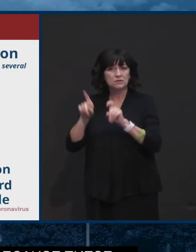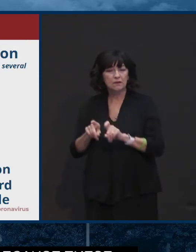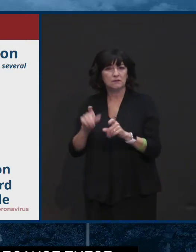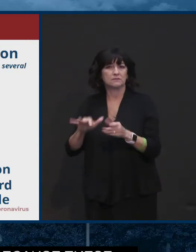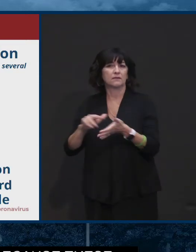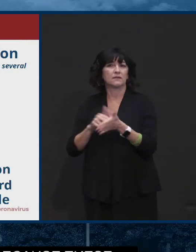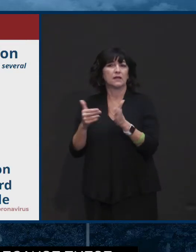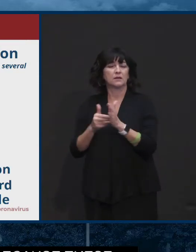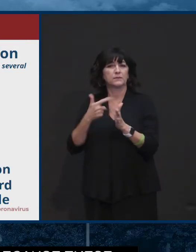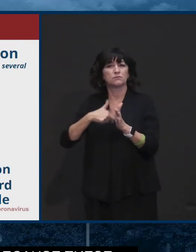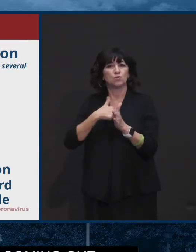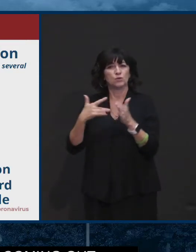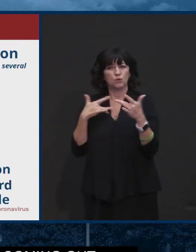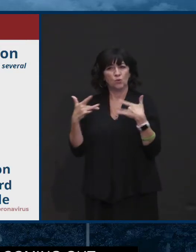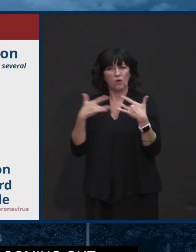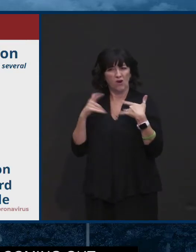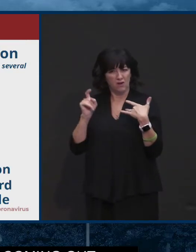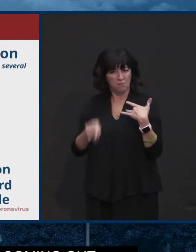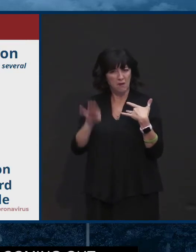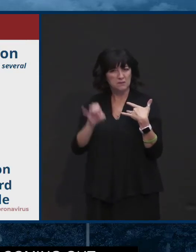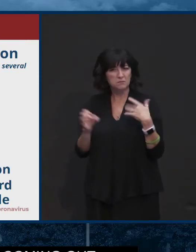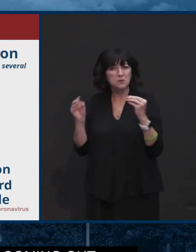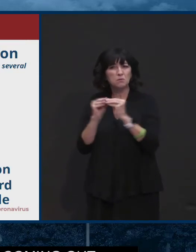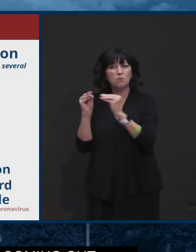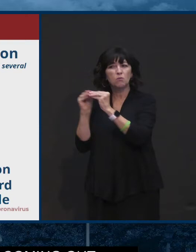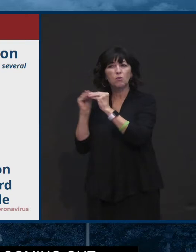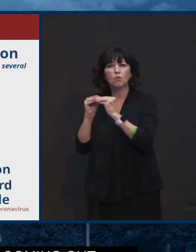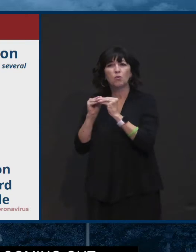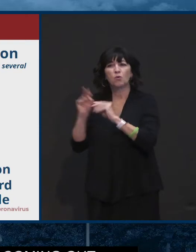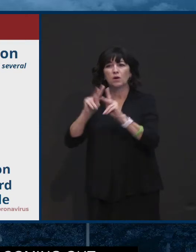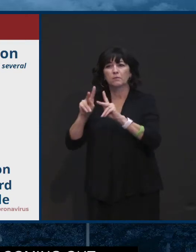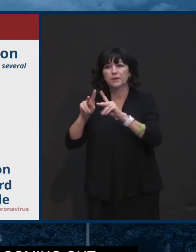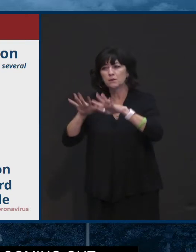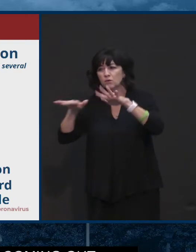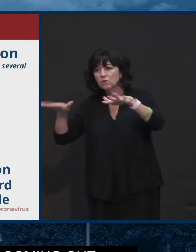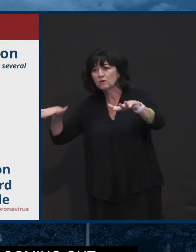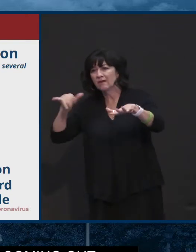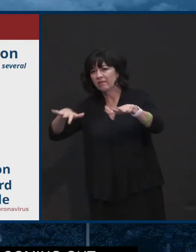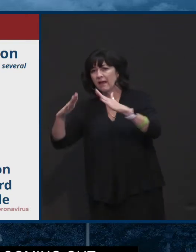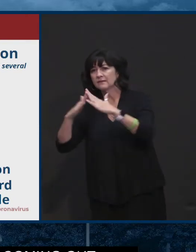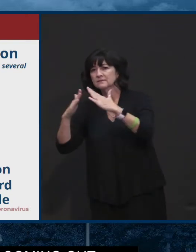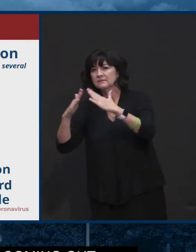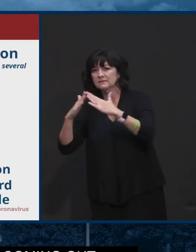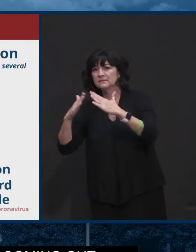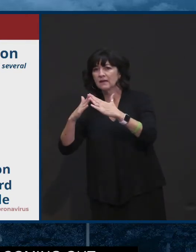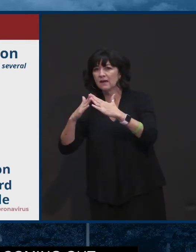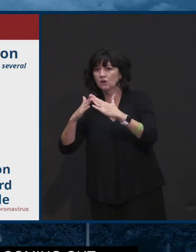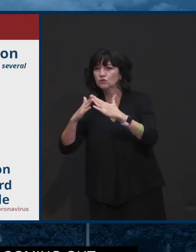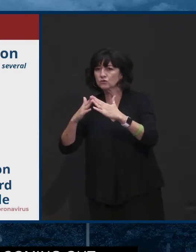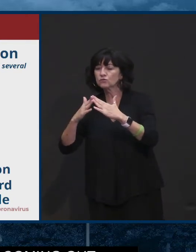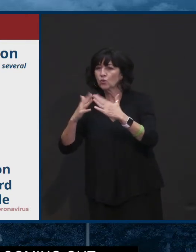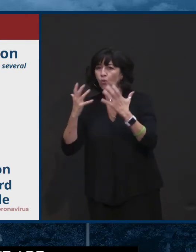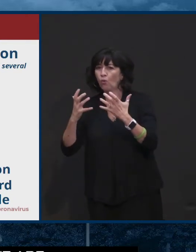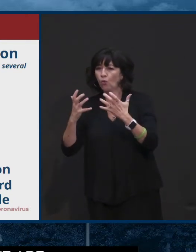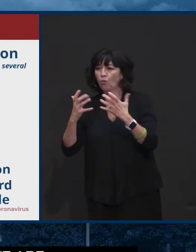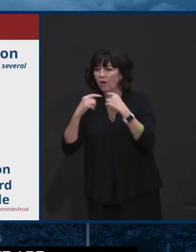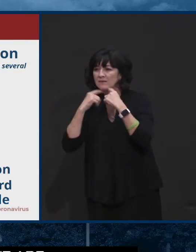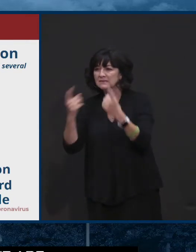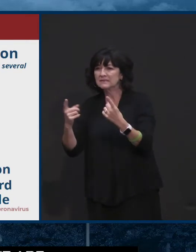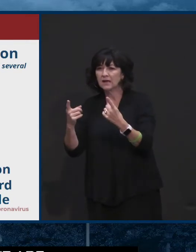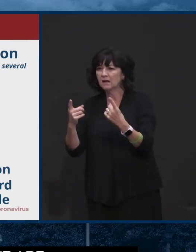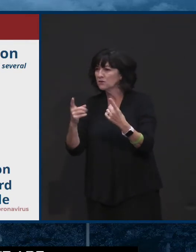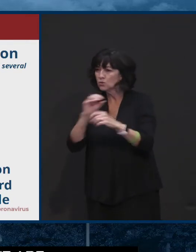positive cases. So as the governor said, we really urge people in these towns to take advantage of the many free and easy test